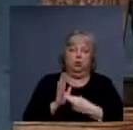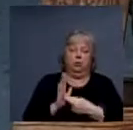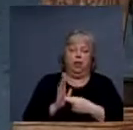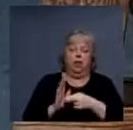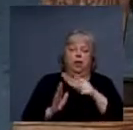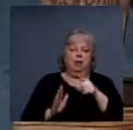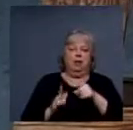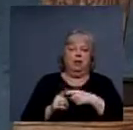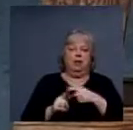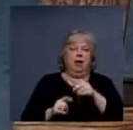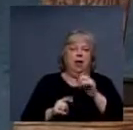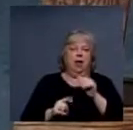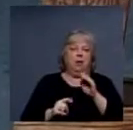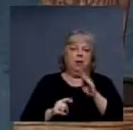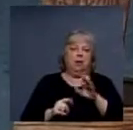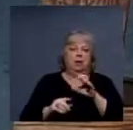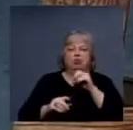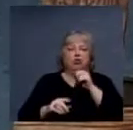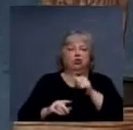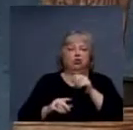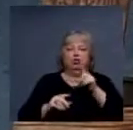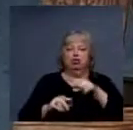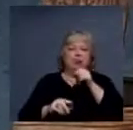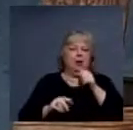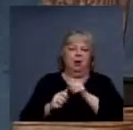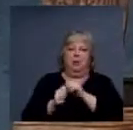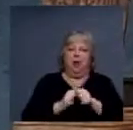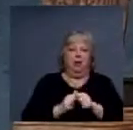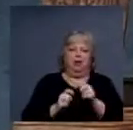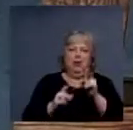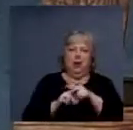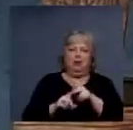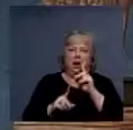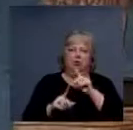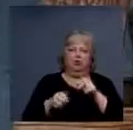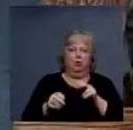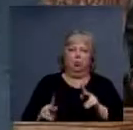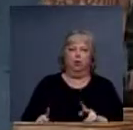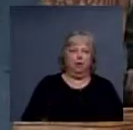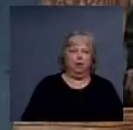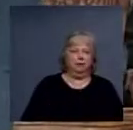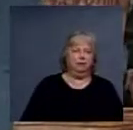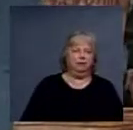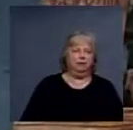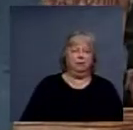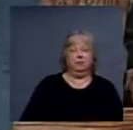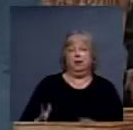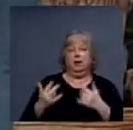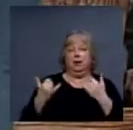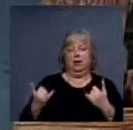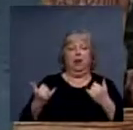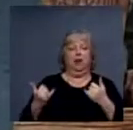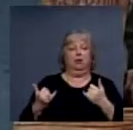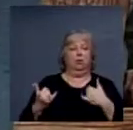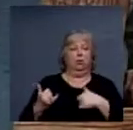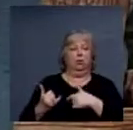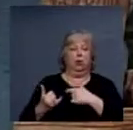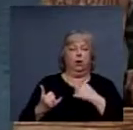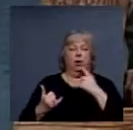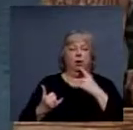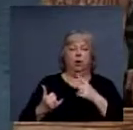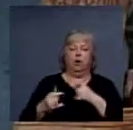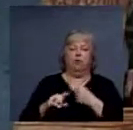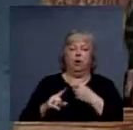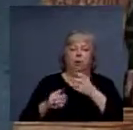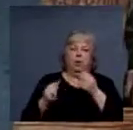shouldn't have passed the Packet House's application for a permit. And now we're going from property line to